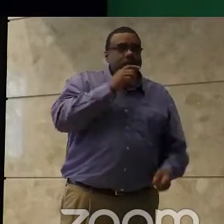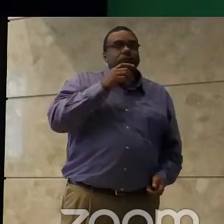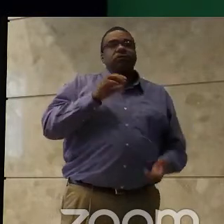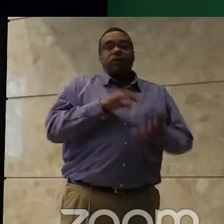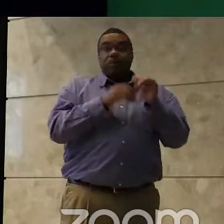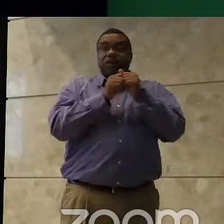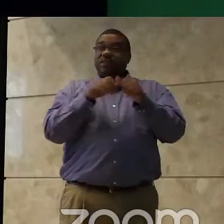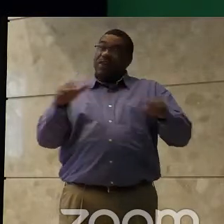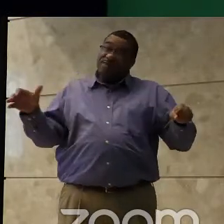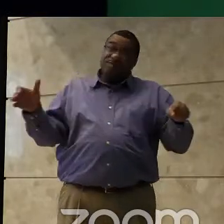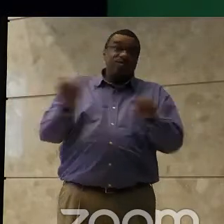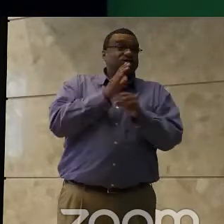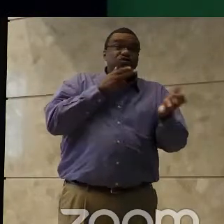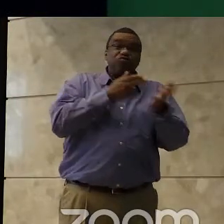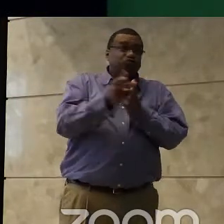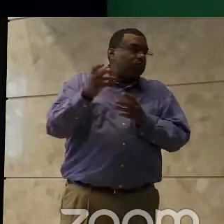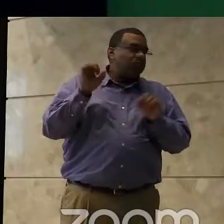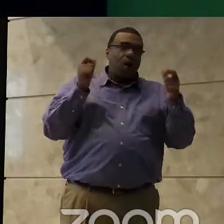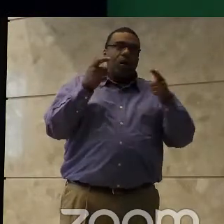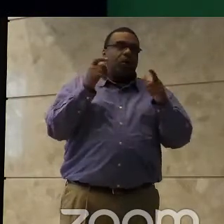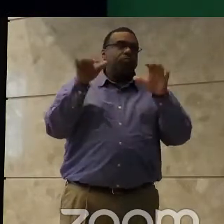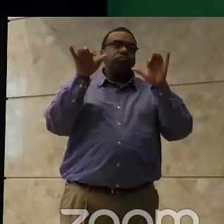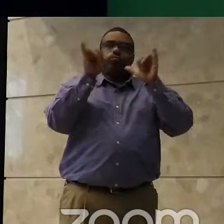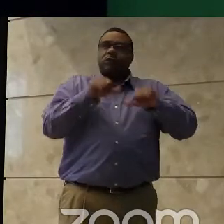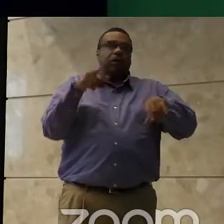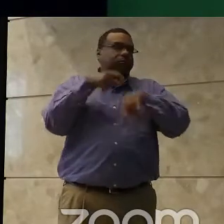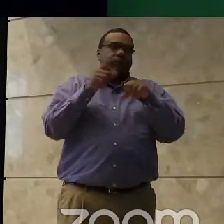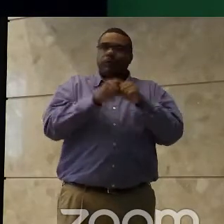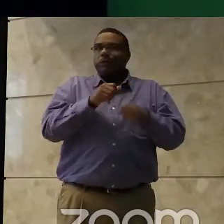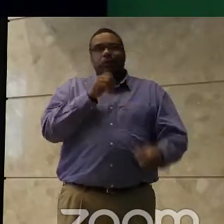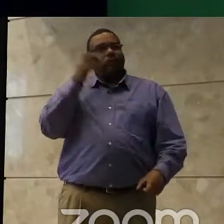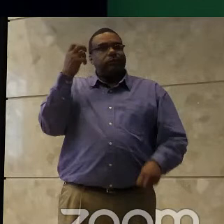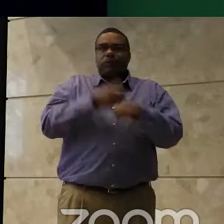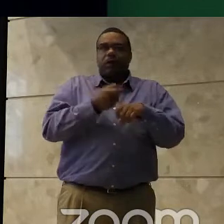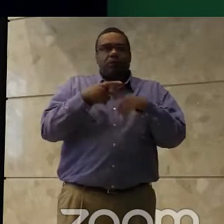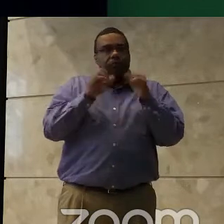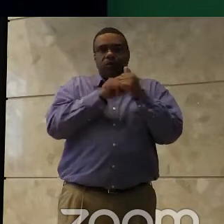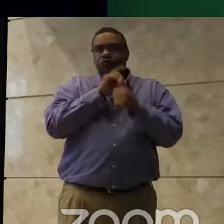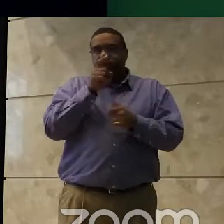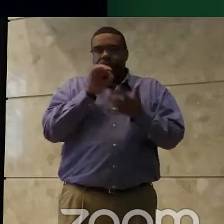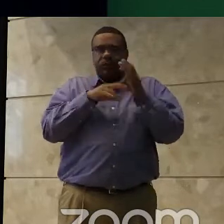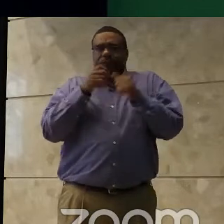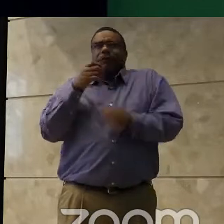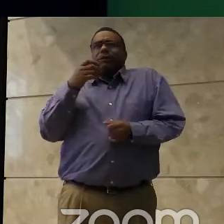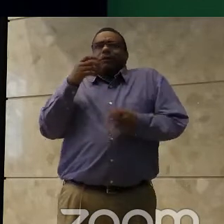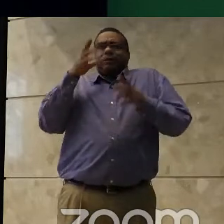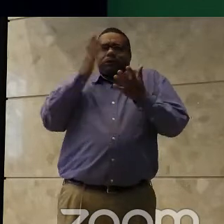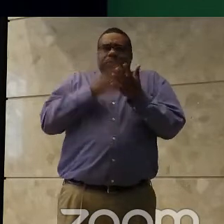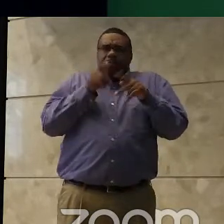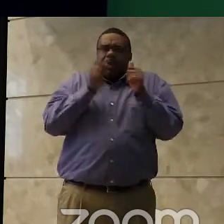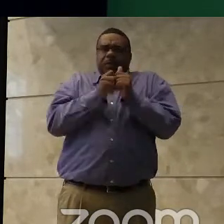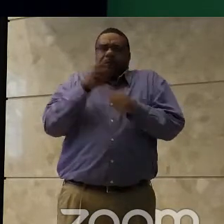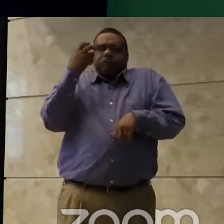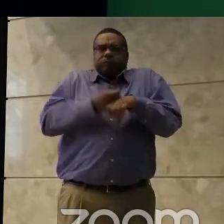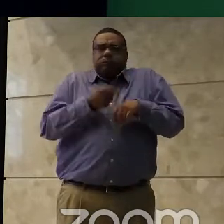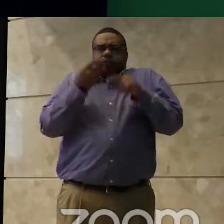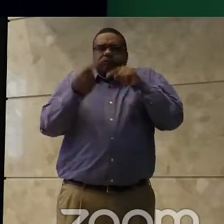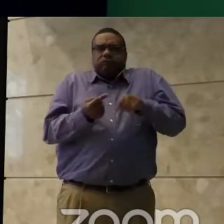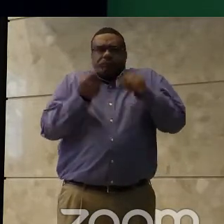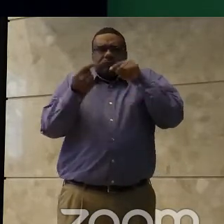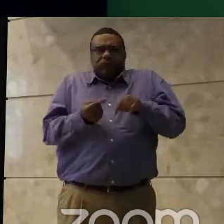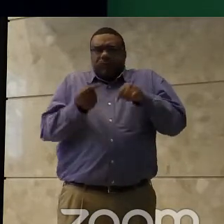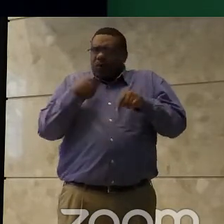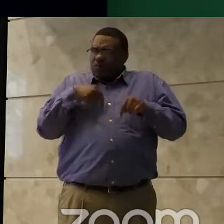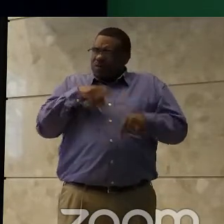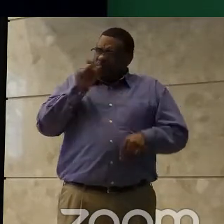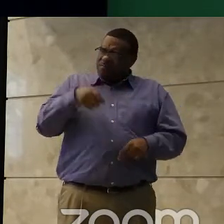immediately. And I was trying to do that, and yet I could tell people were really having a difficult time wanting to know why must we talk